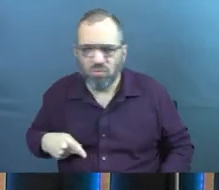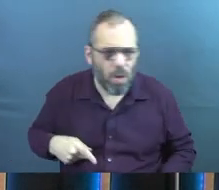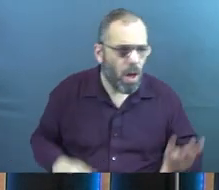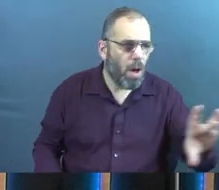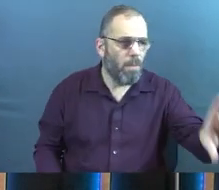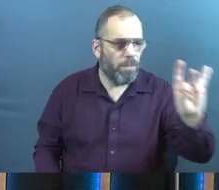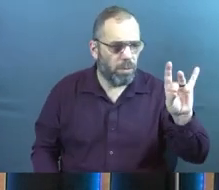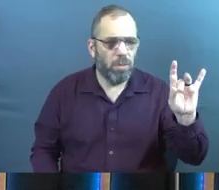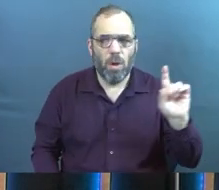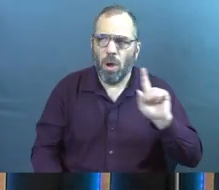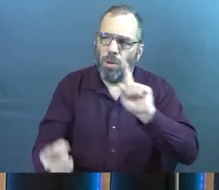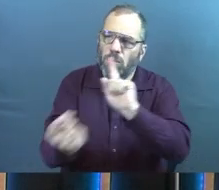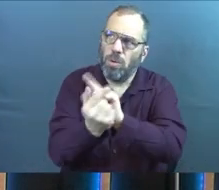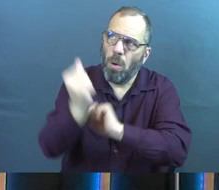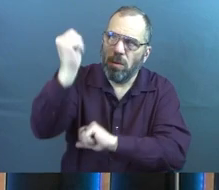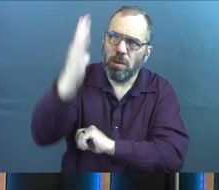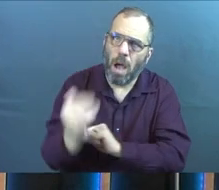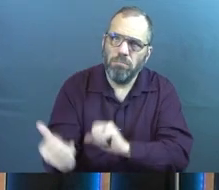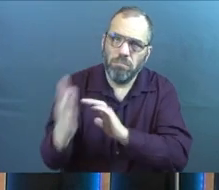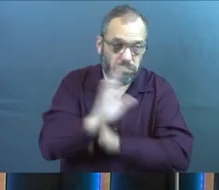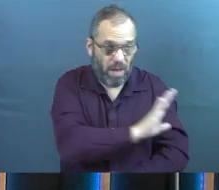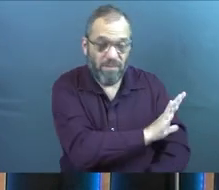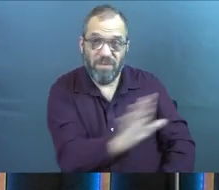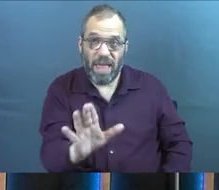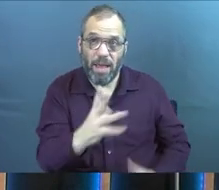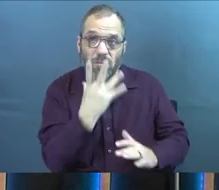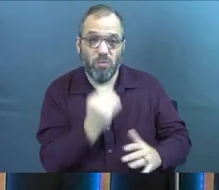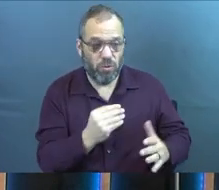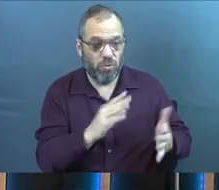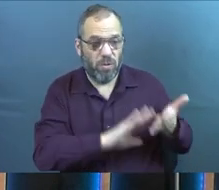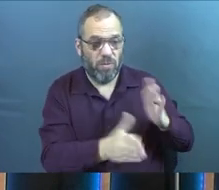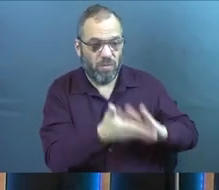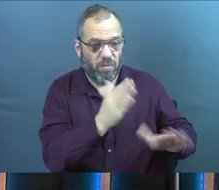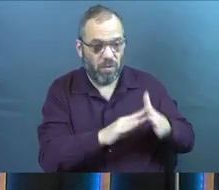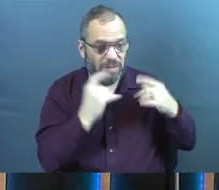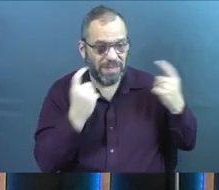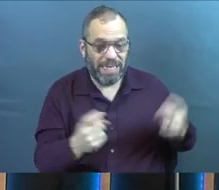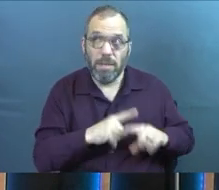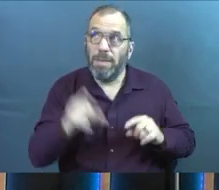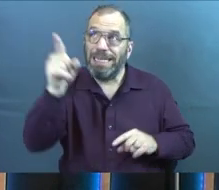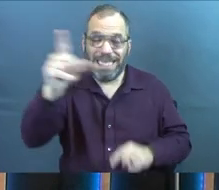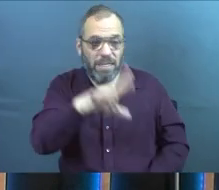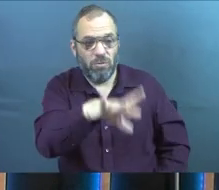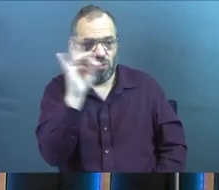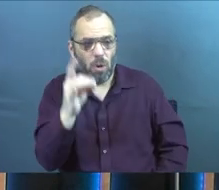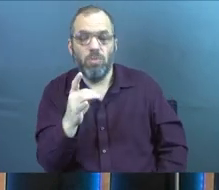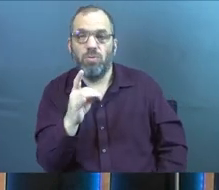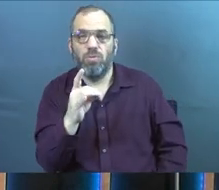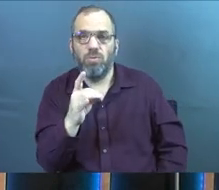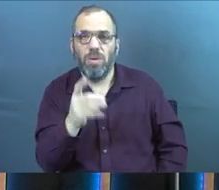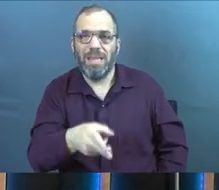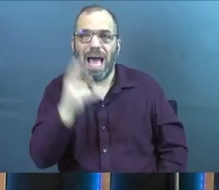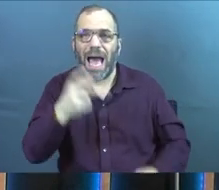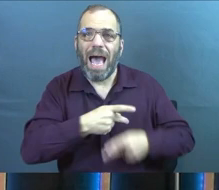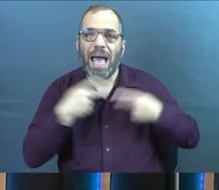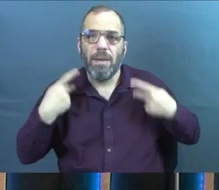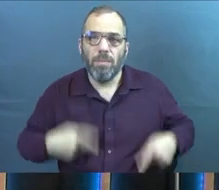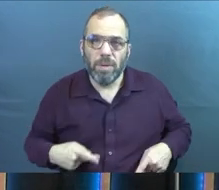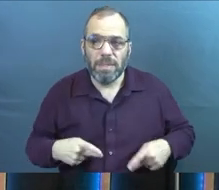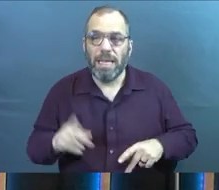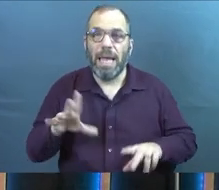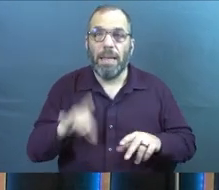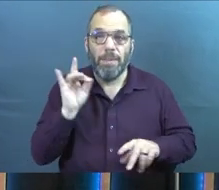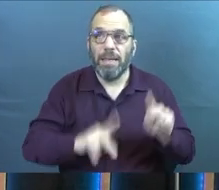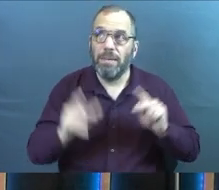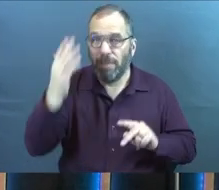people to go to God's presence on behalf of them to atone for sins. But it's somebody that he chose, that God picked himself, and God picked